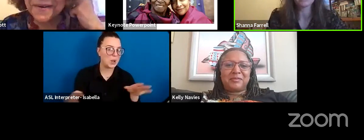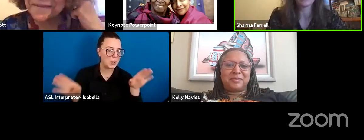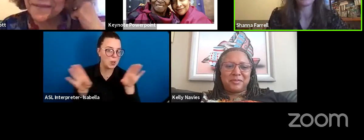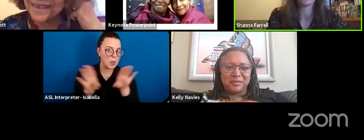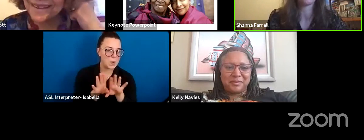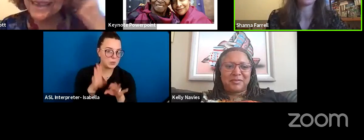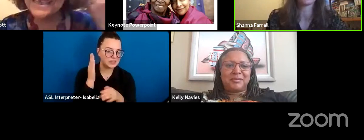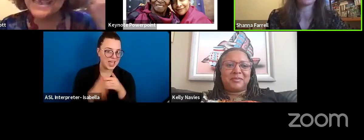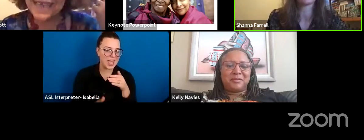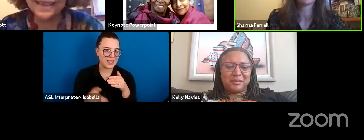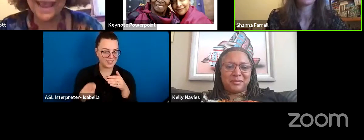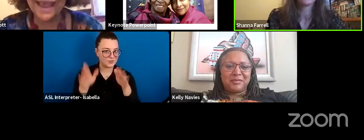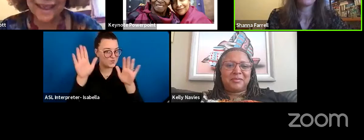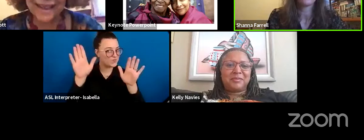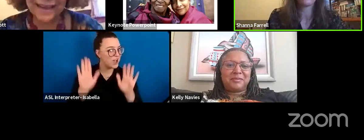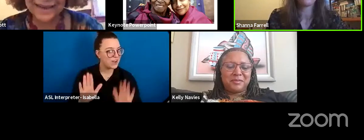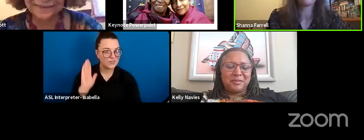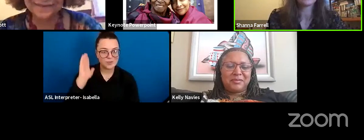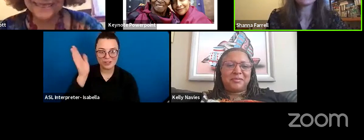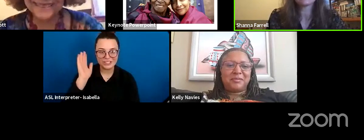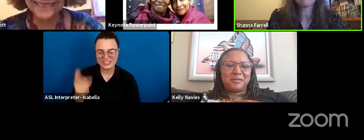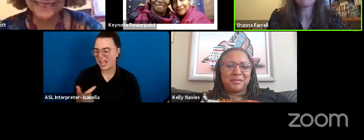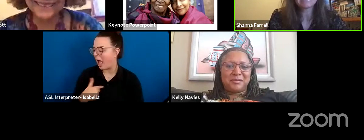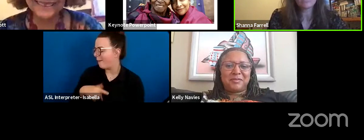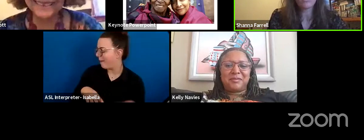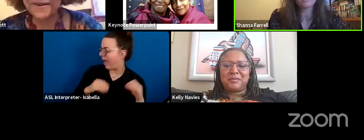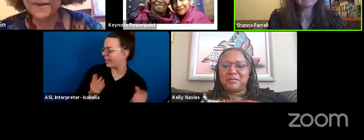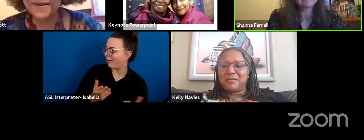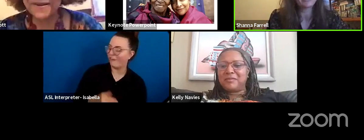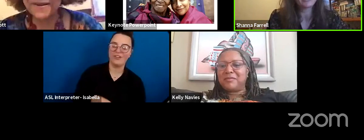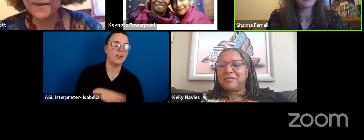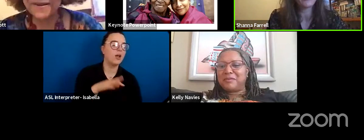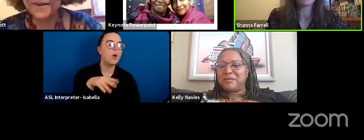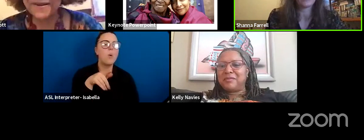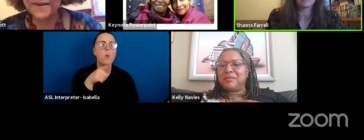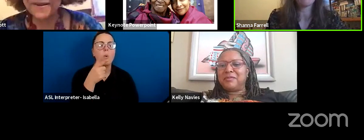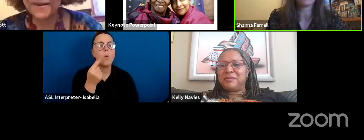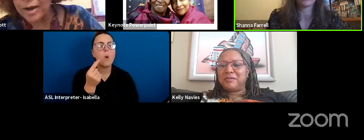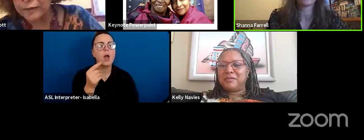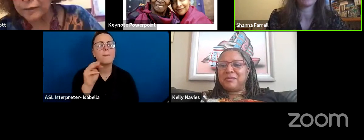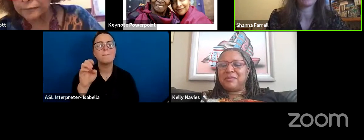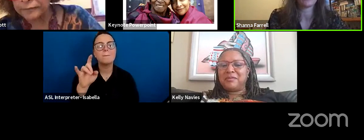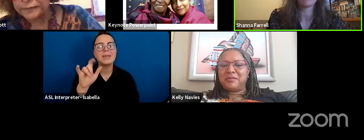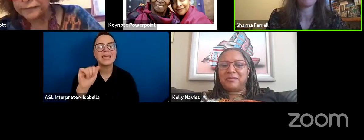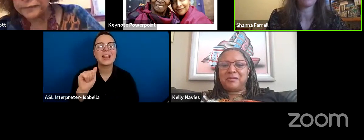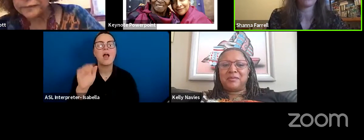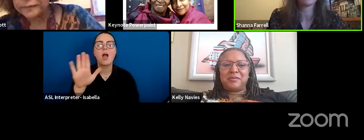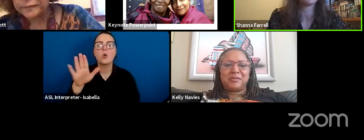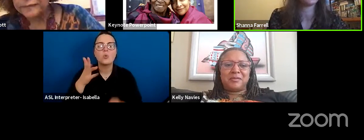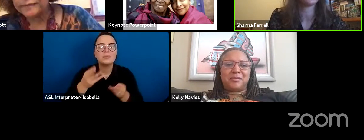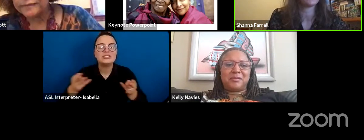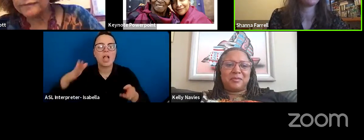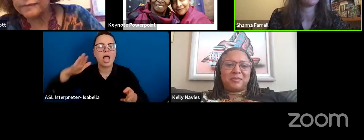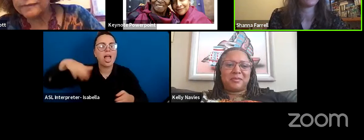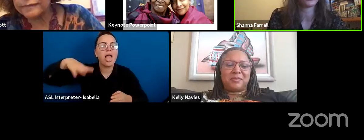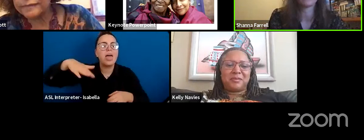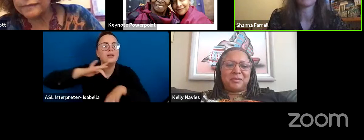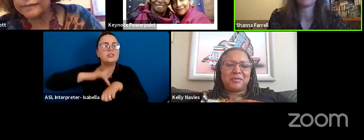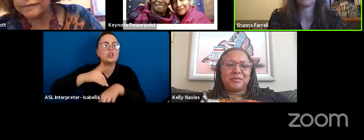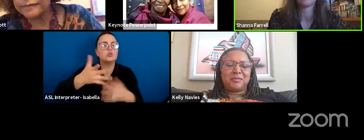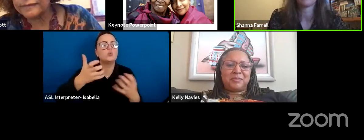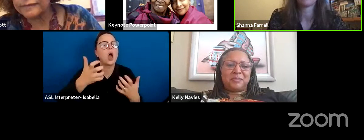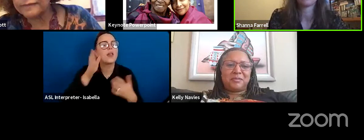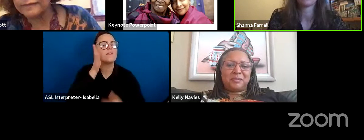wonderful presentation, let's which is, what is the media or material that you haven't worked with yet, but want to in the